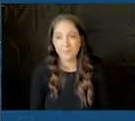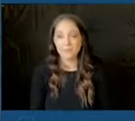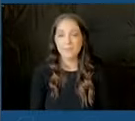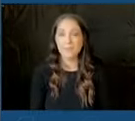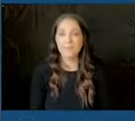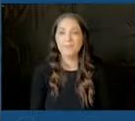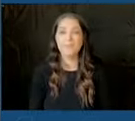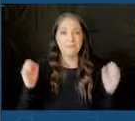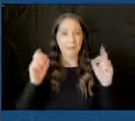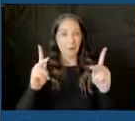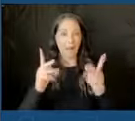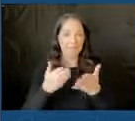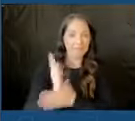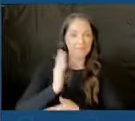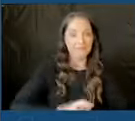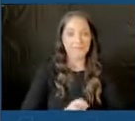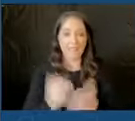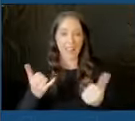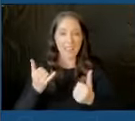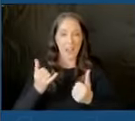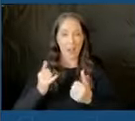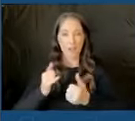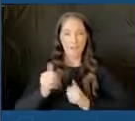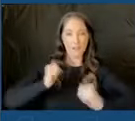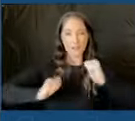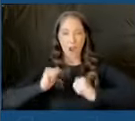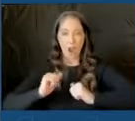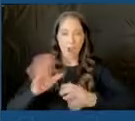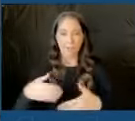Thank you. All right, now for the show. Let's get this over with.